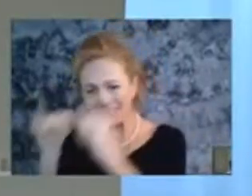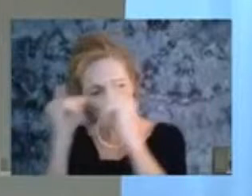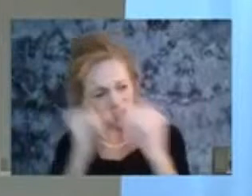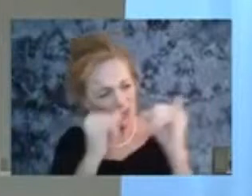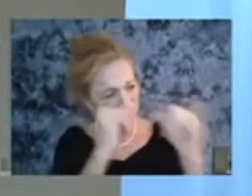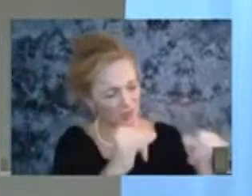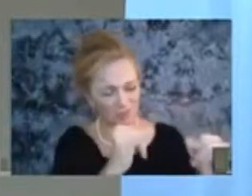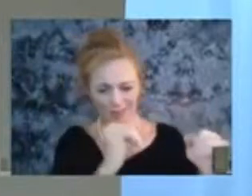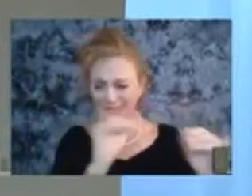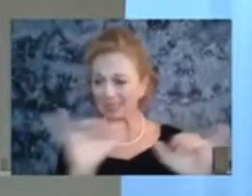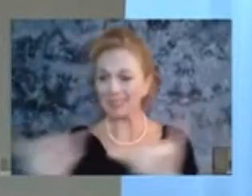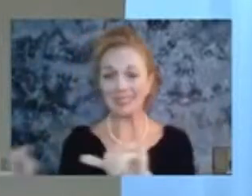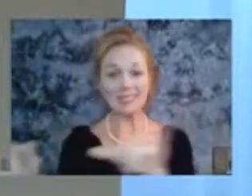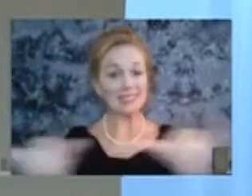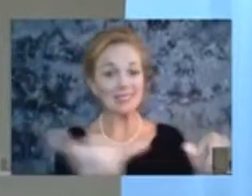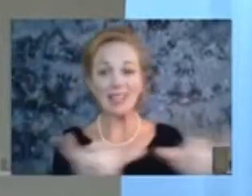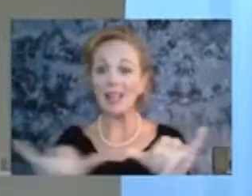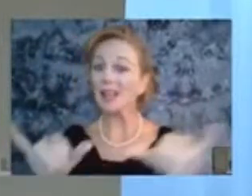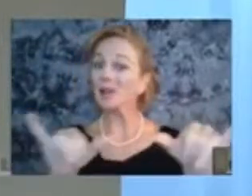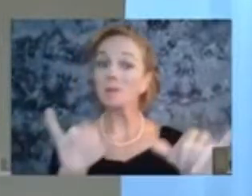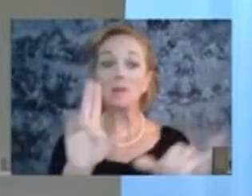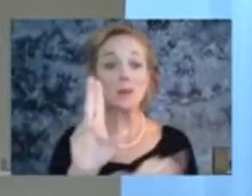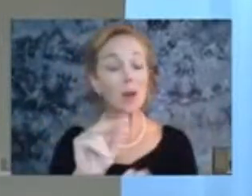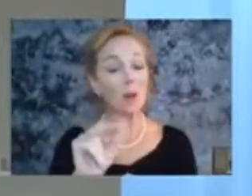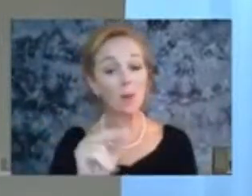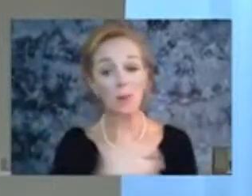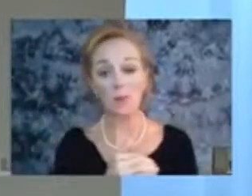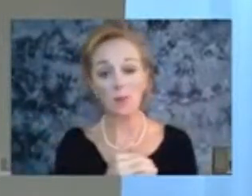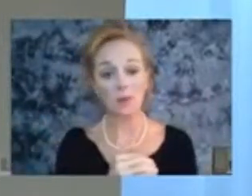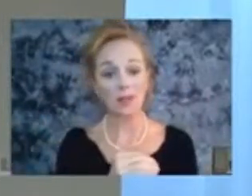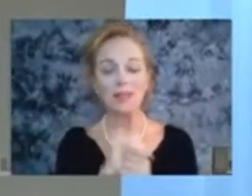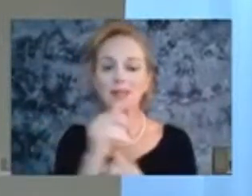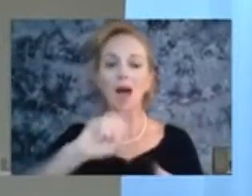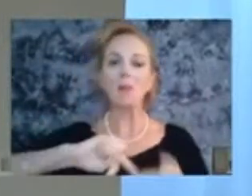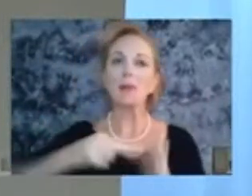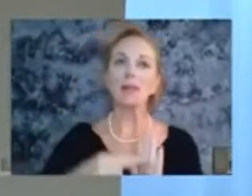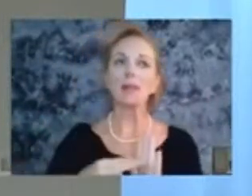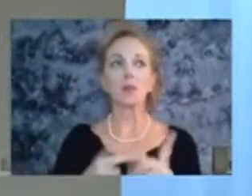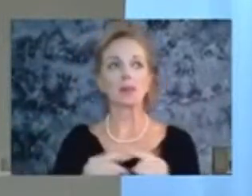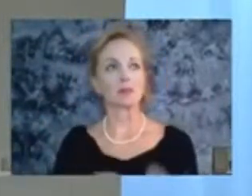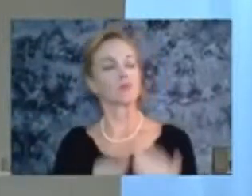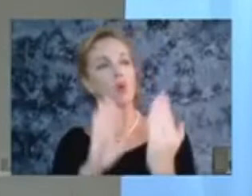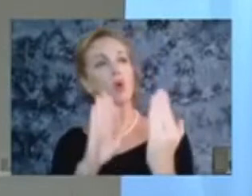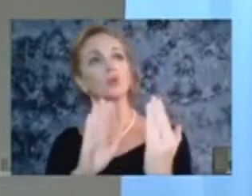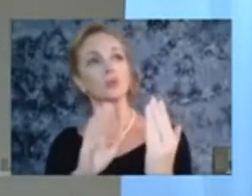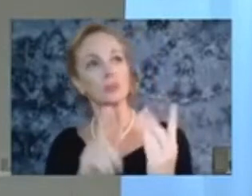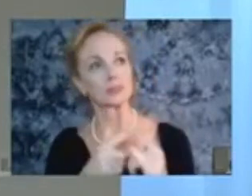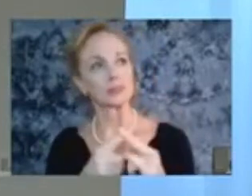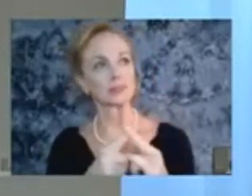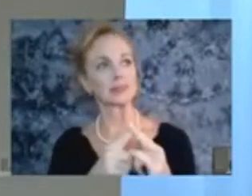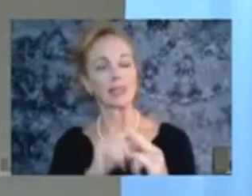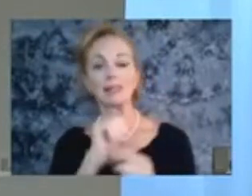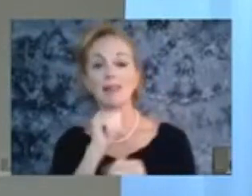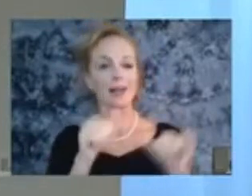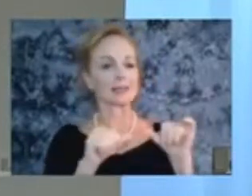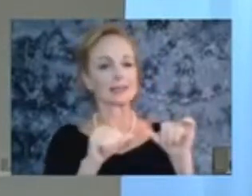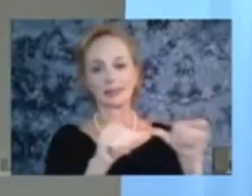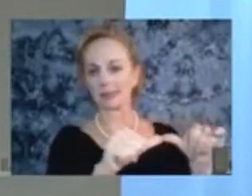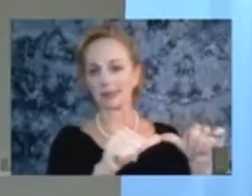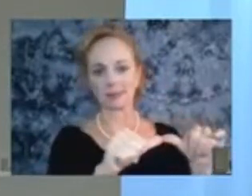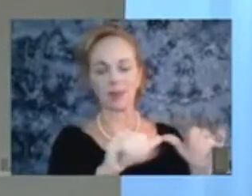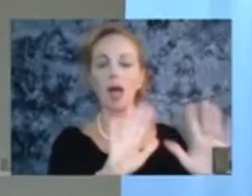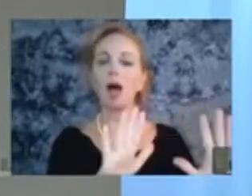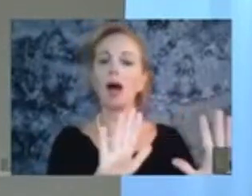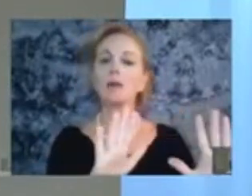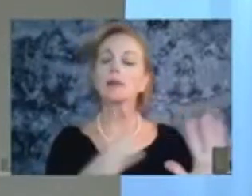And that doesn't mean that we take an approach that is not consistent, right? I think